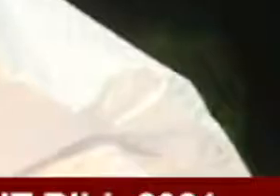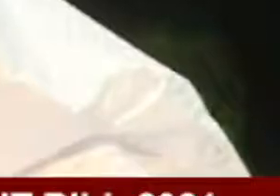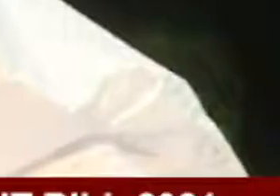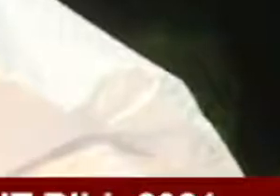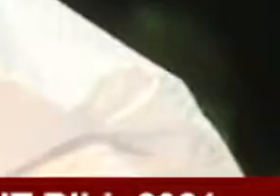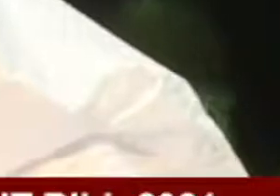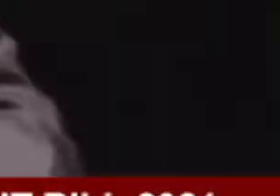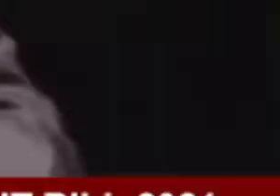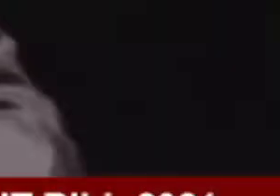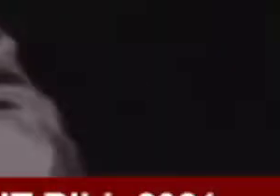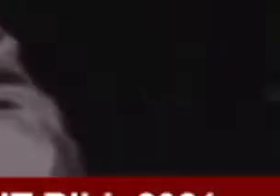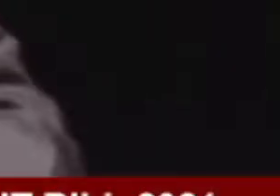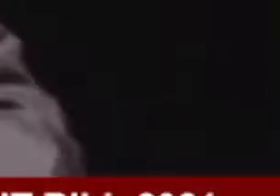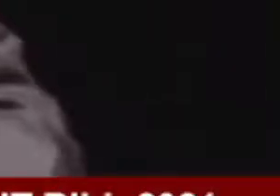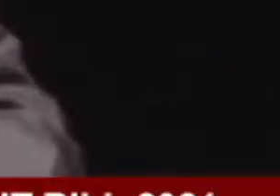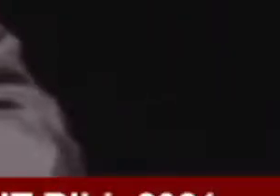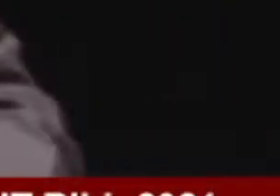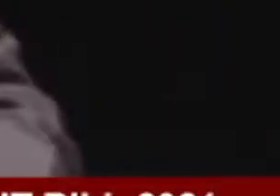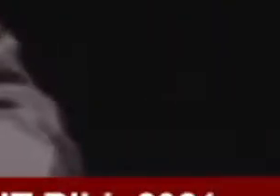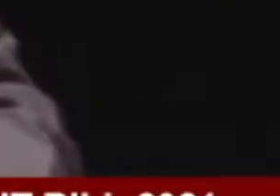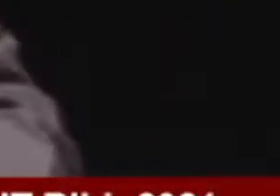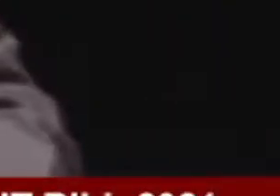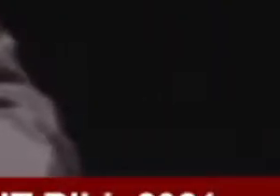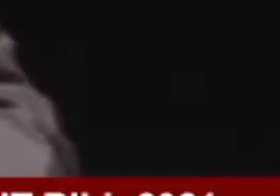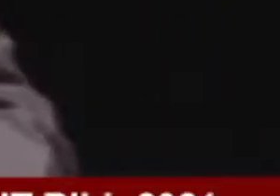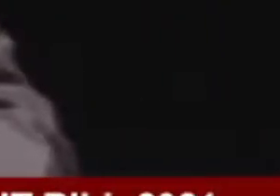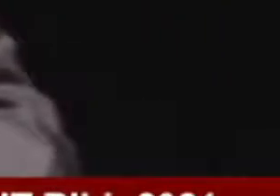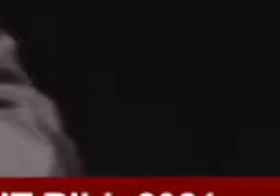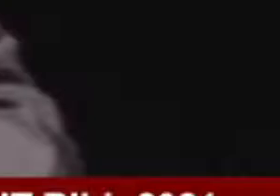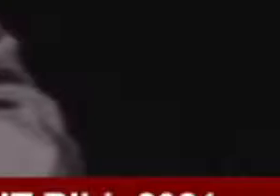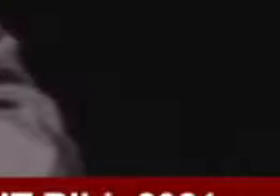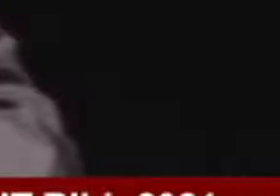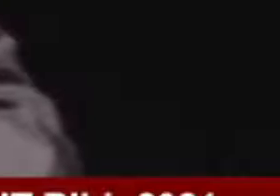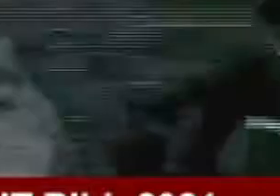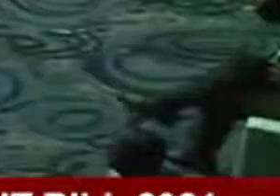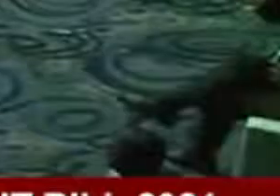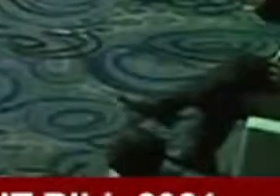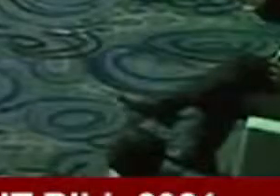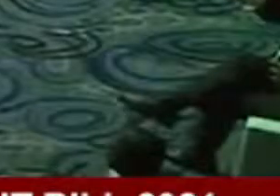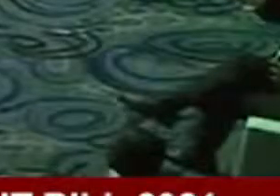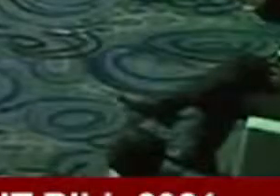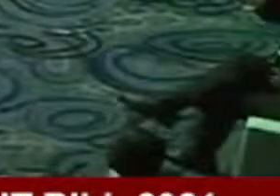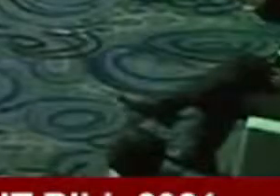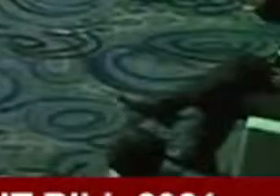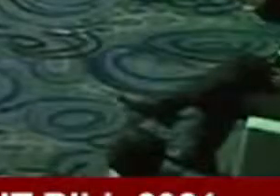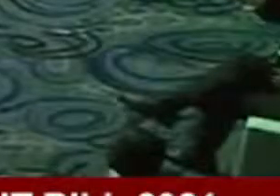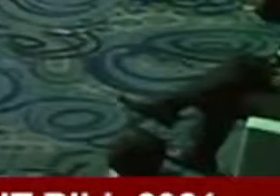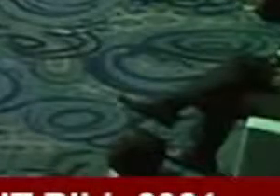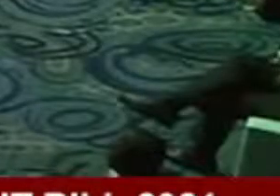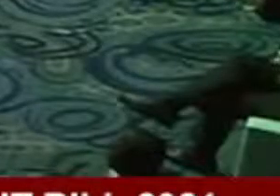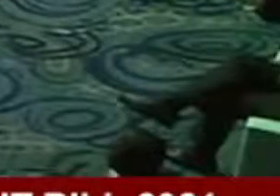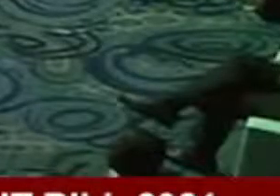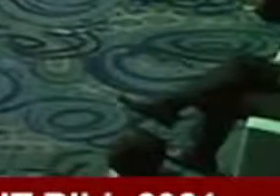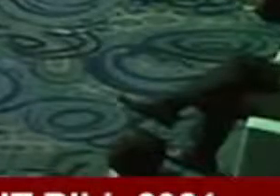very panel. Mr. Larry Arugundade, Executive Director, International Press Center. Mr. David Anyaele, Executive